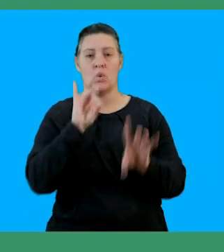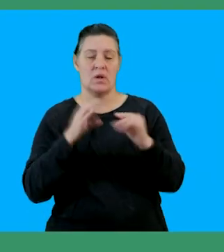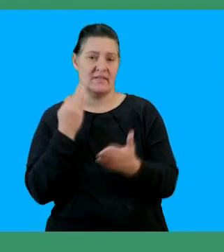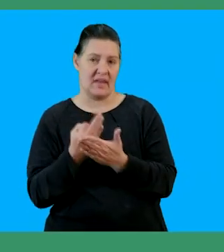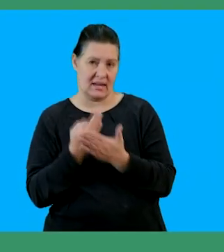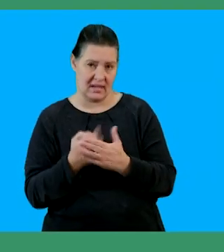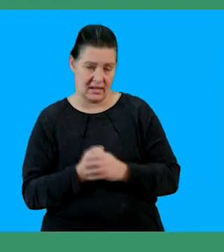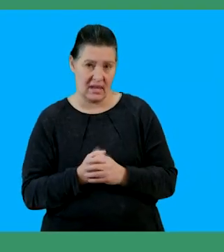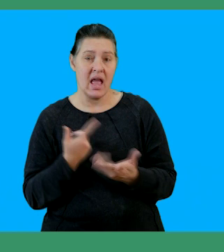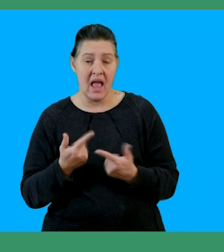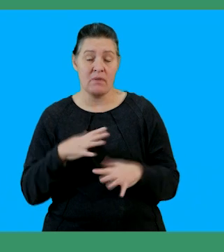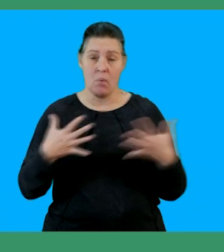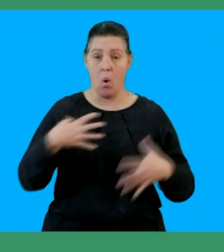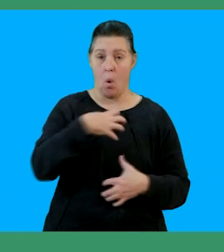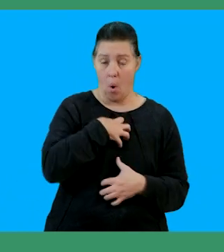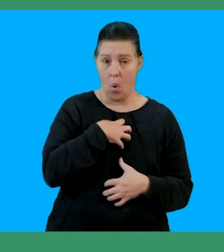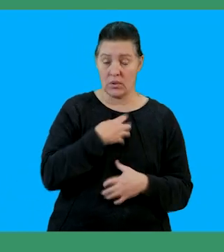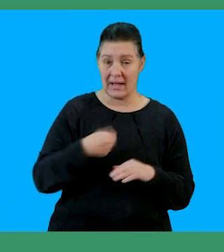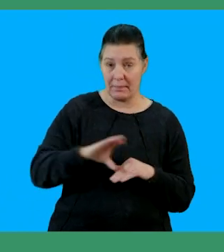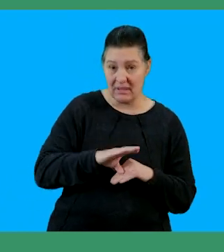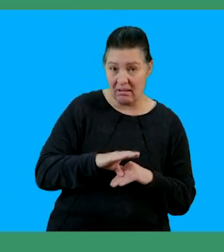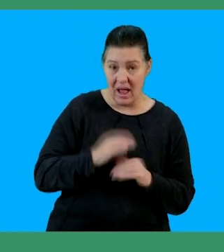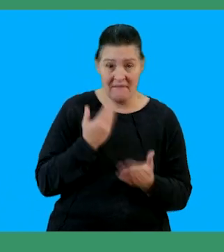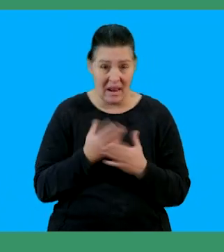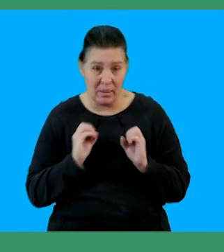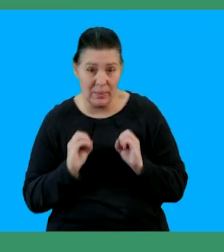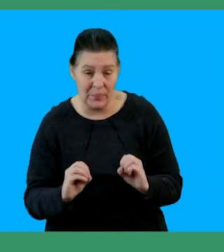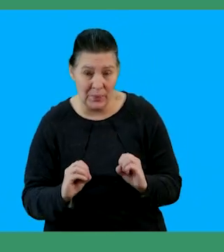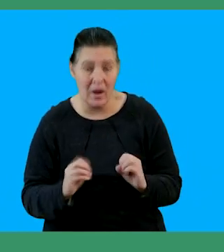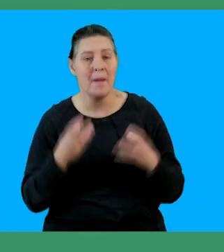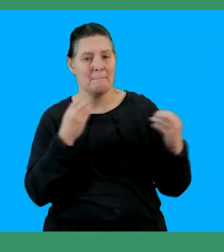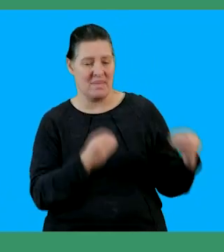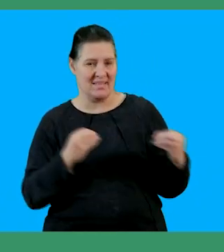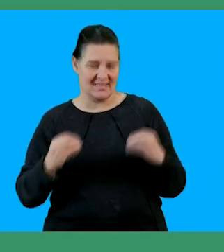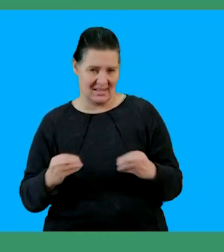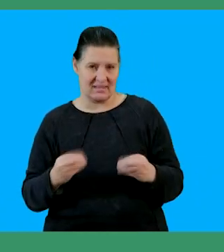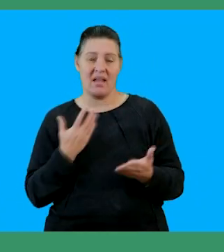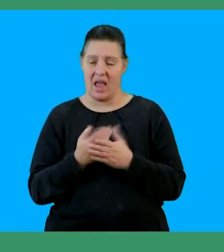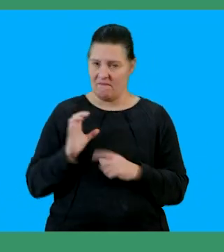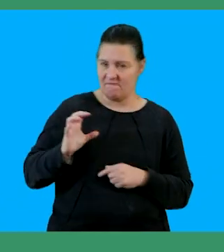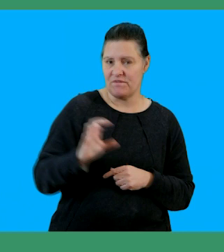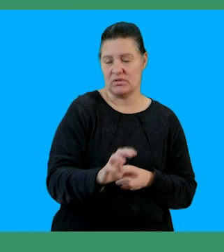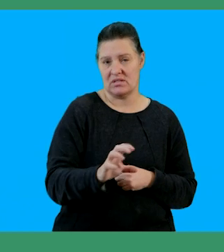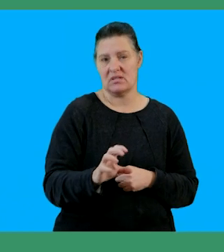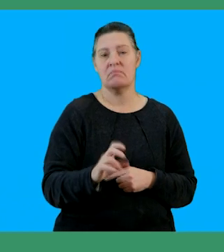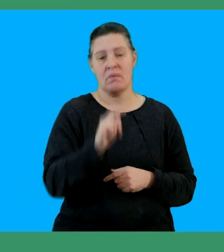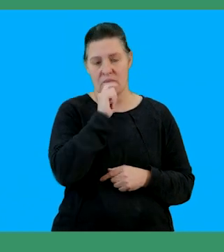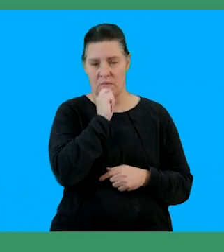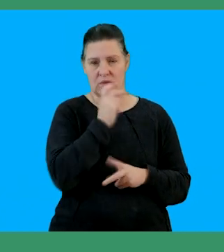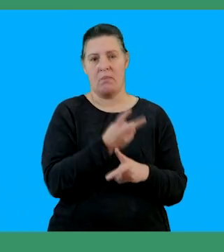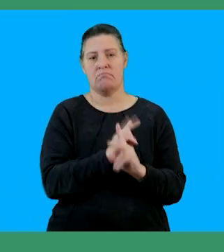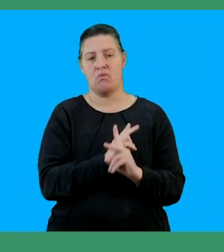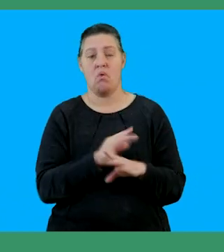of funding. If more own capital is not available, the business might be forced to